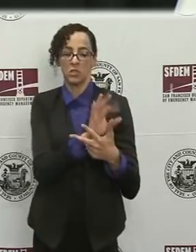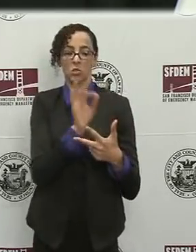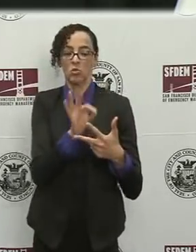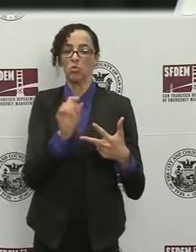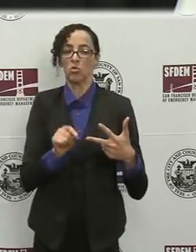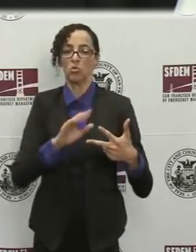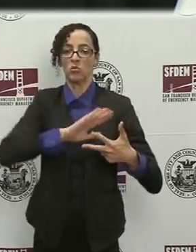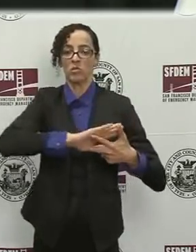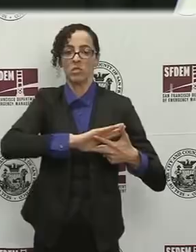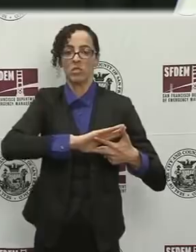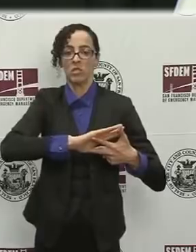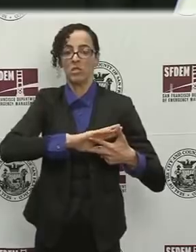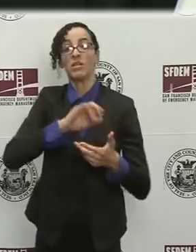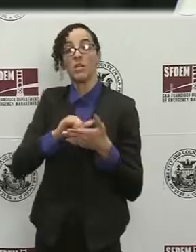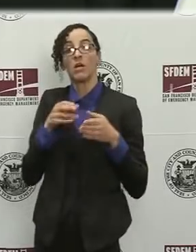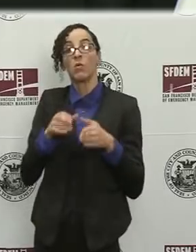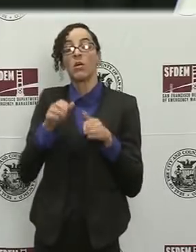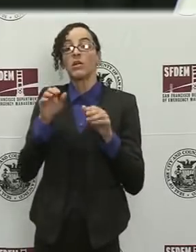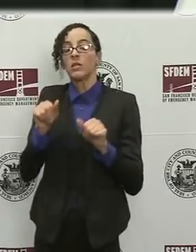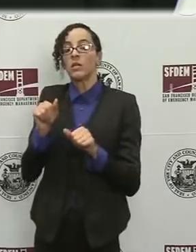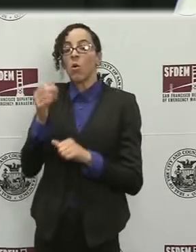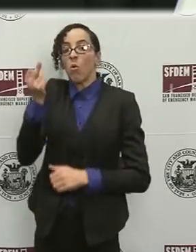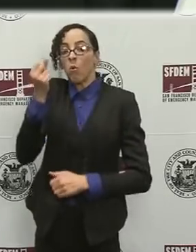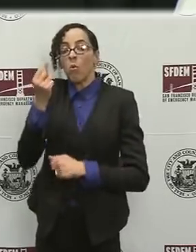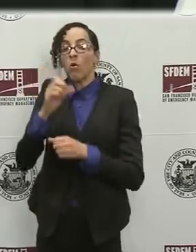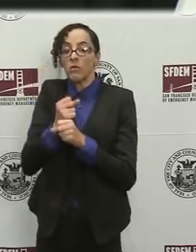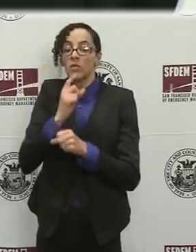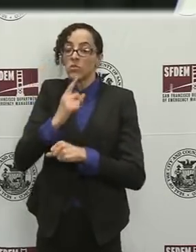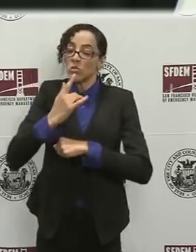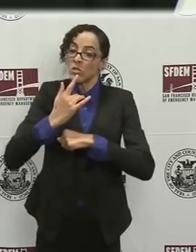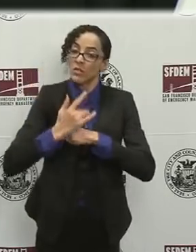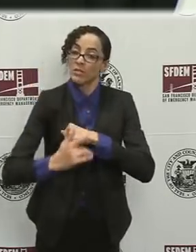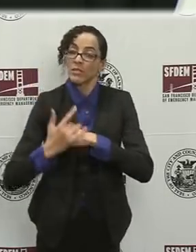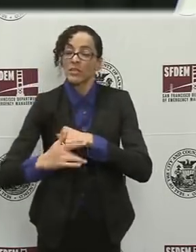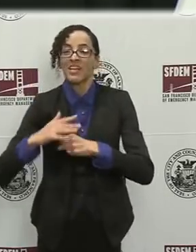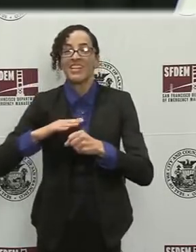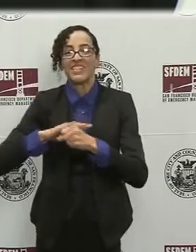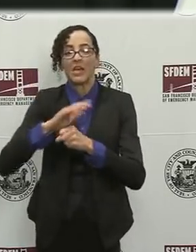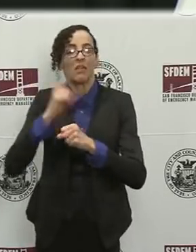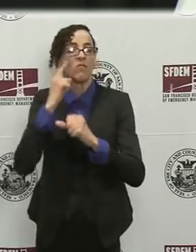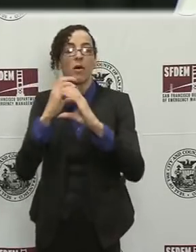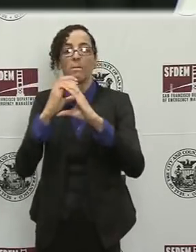that there is adequate space available on our Muni buses for the people who need it the most.